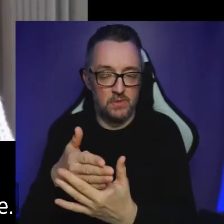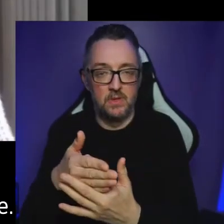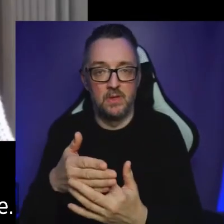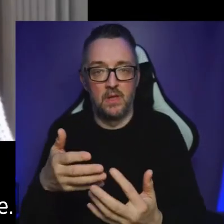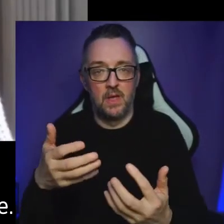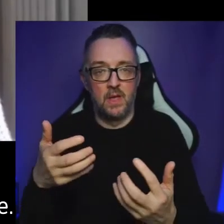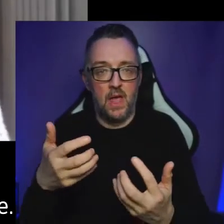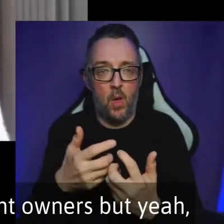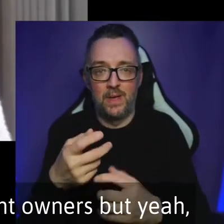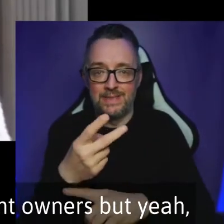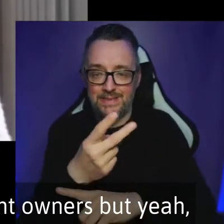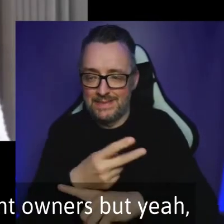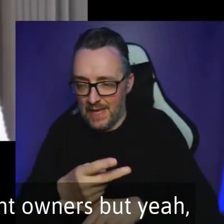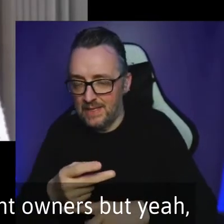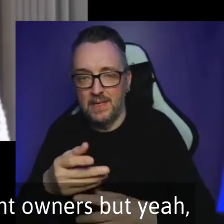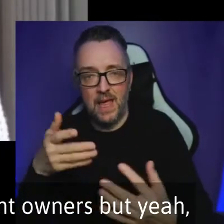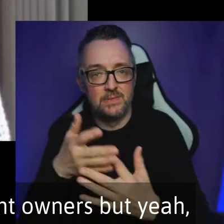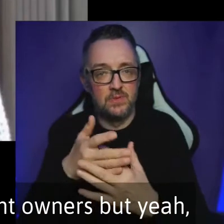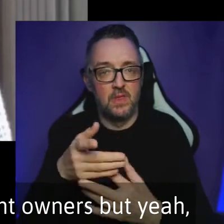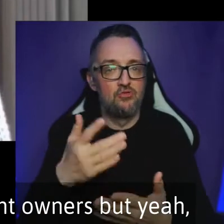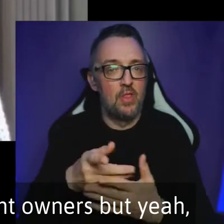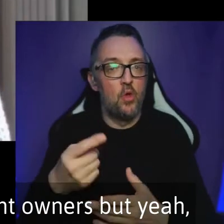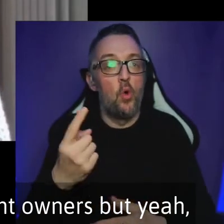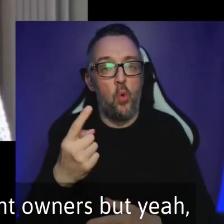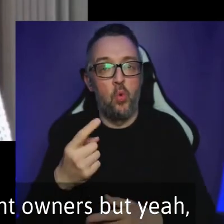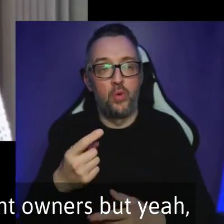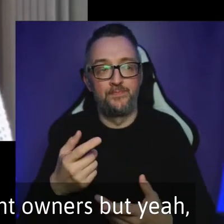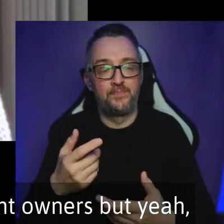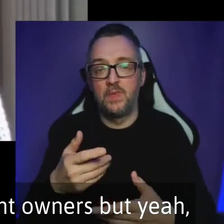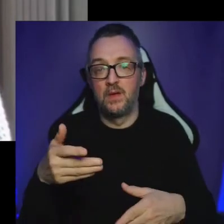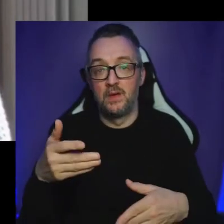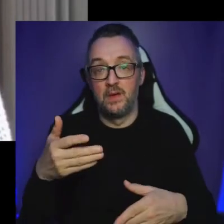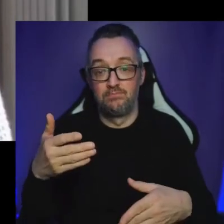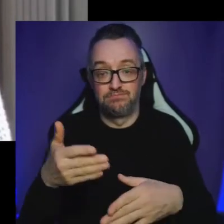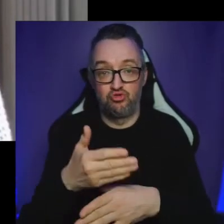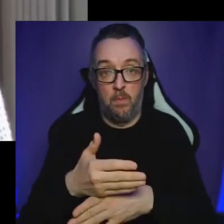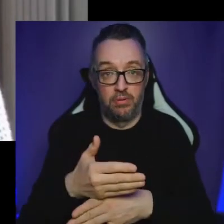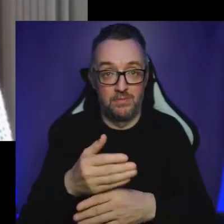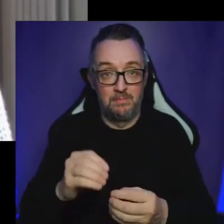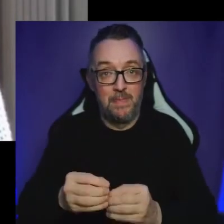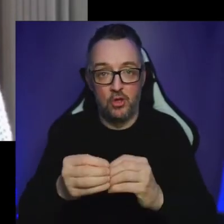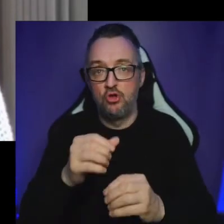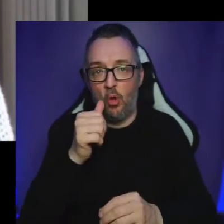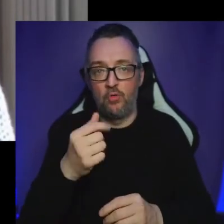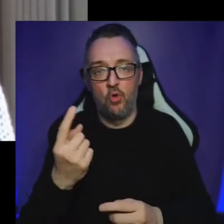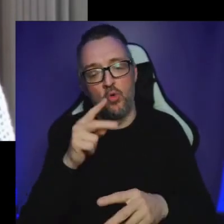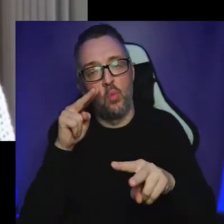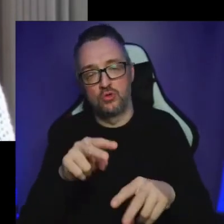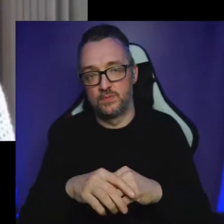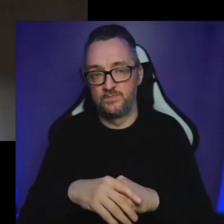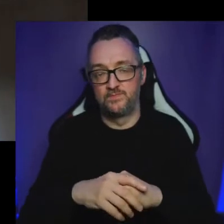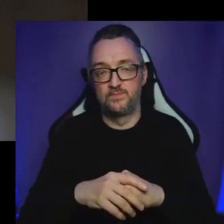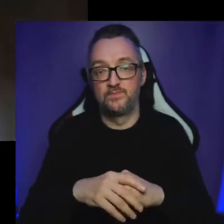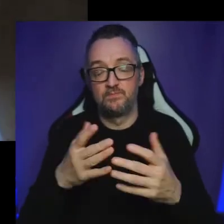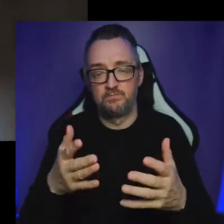of design accessible. So that's much more for practitioners than content owners. But yeah, those are the sort of things I would say.